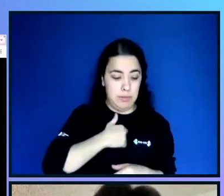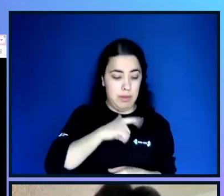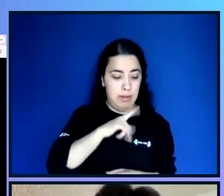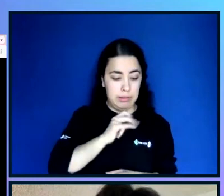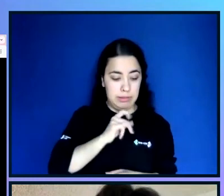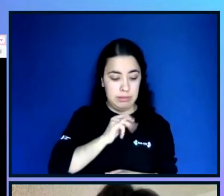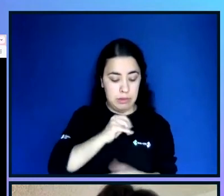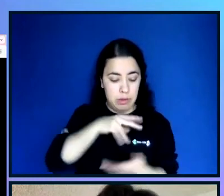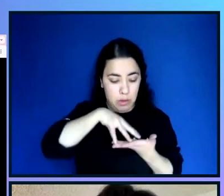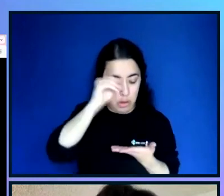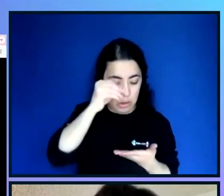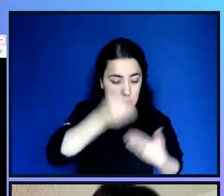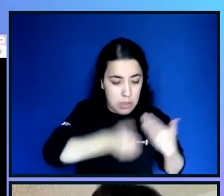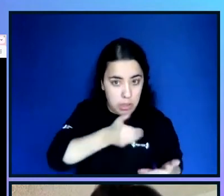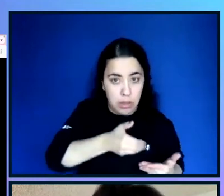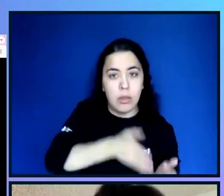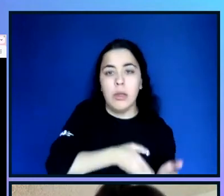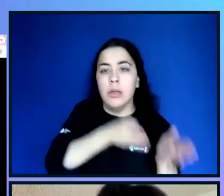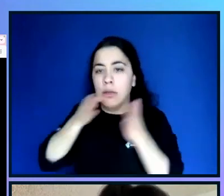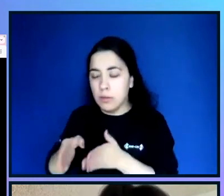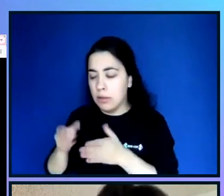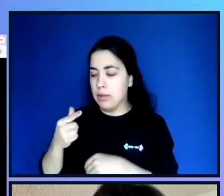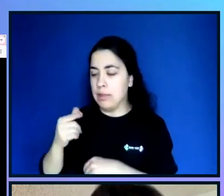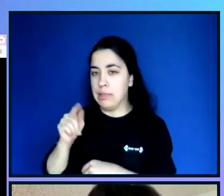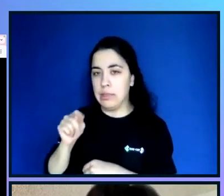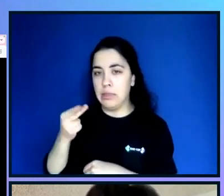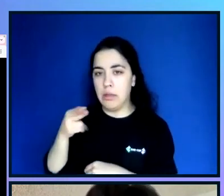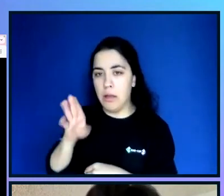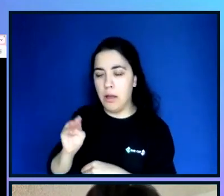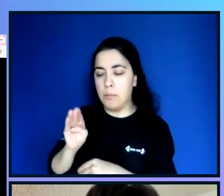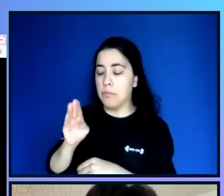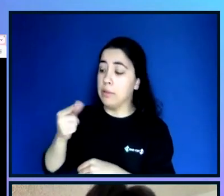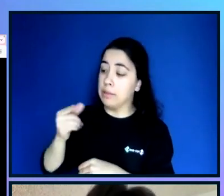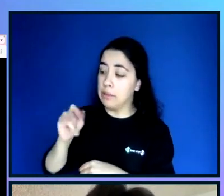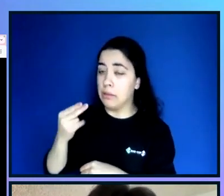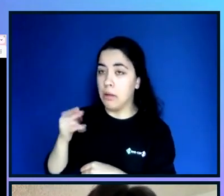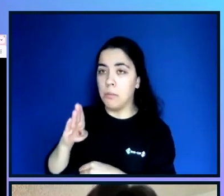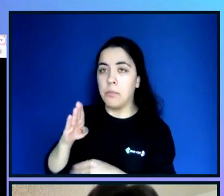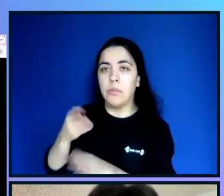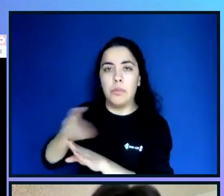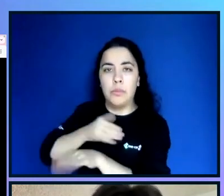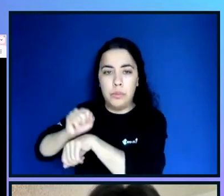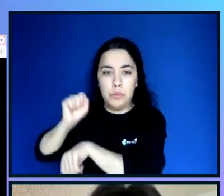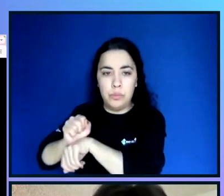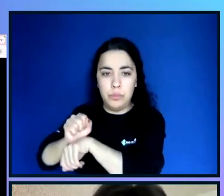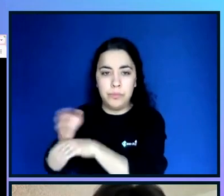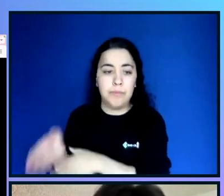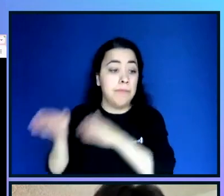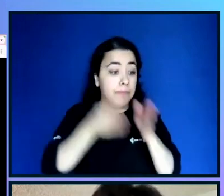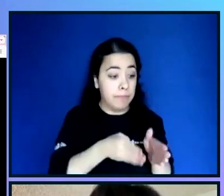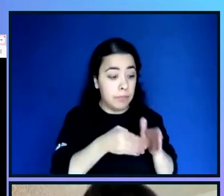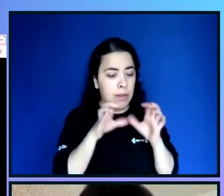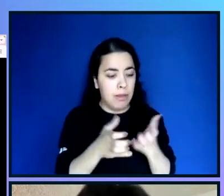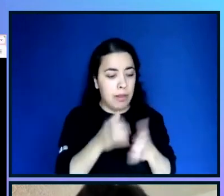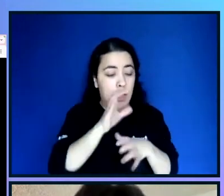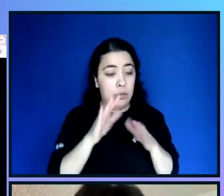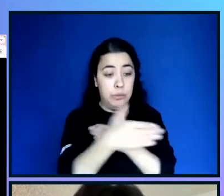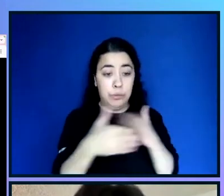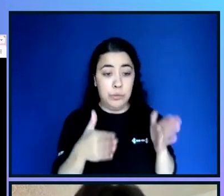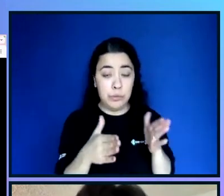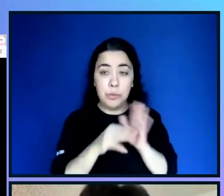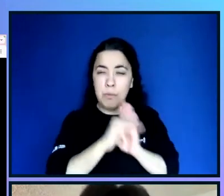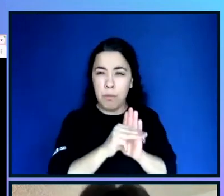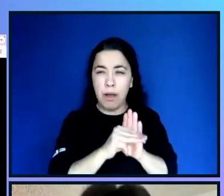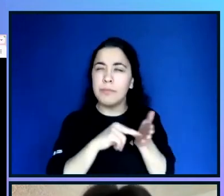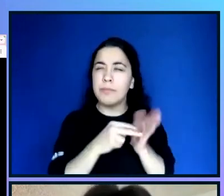pre-work. We then decided to change from a traditional classroom model, that's the lecture while we're together, to a reverse classroom